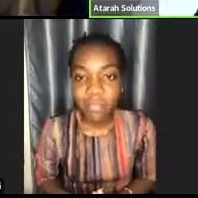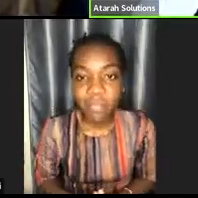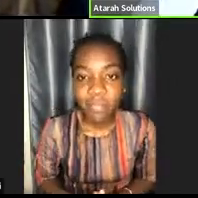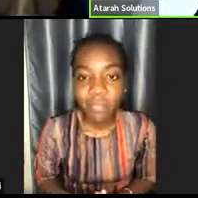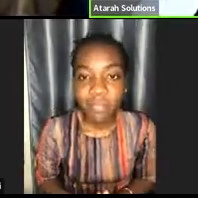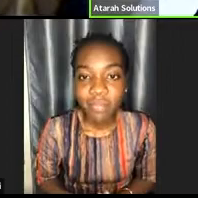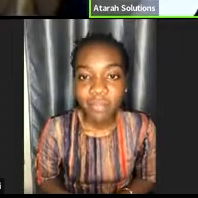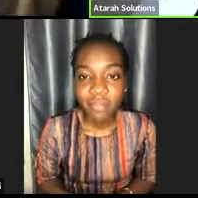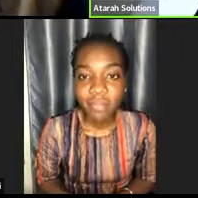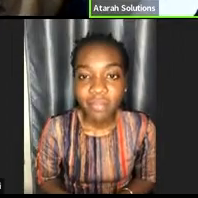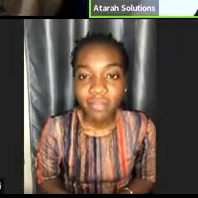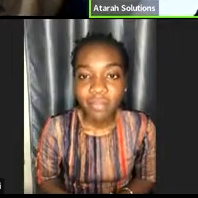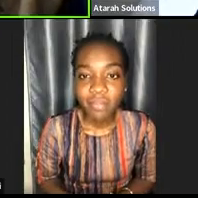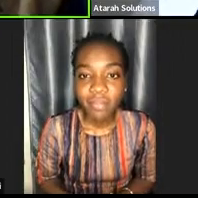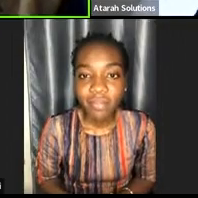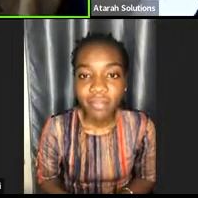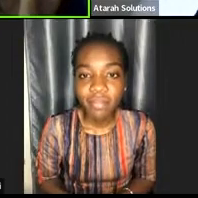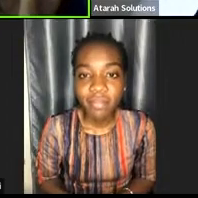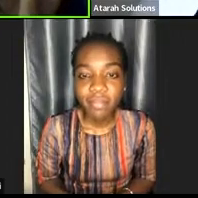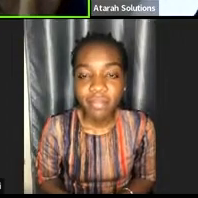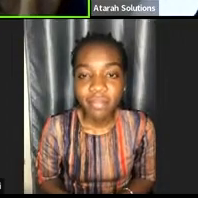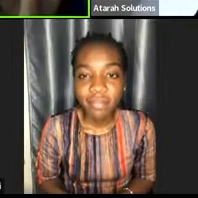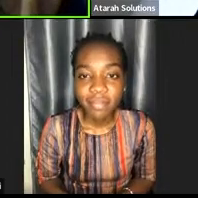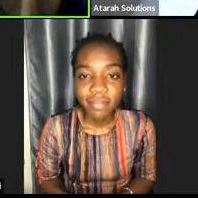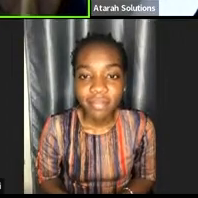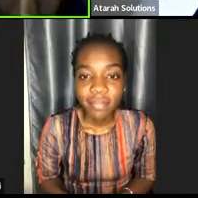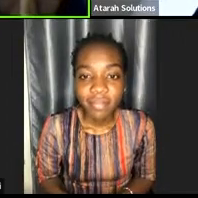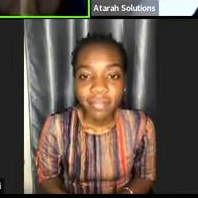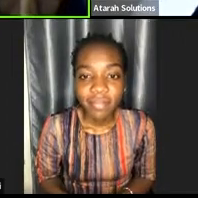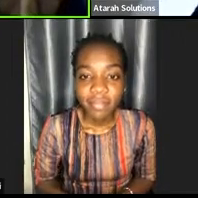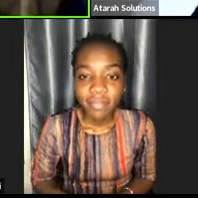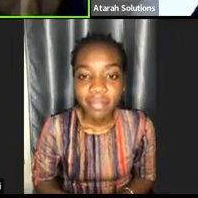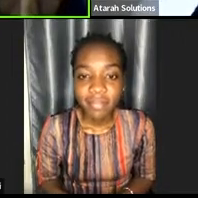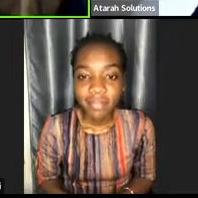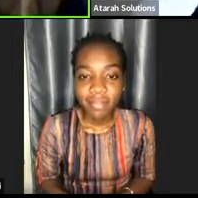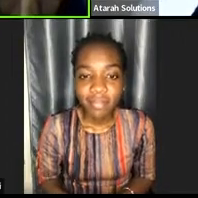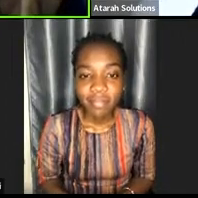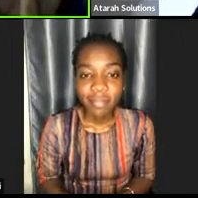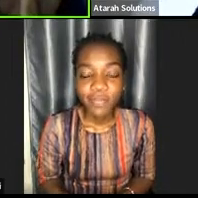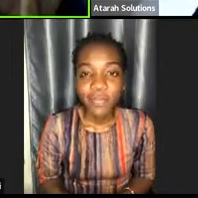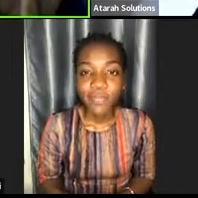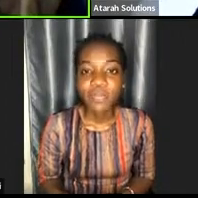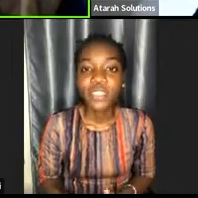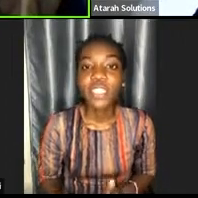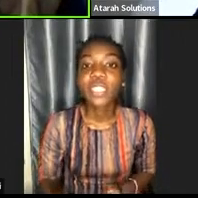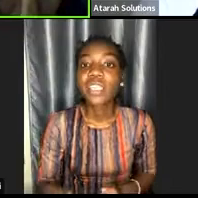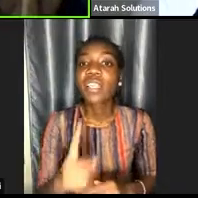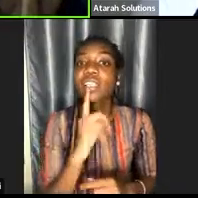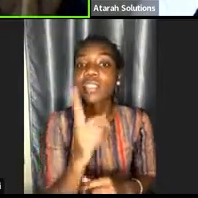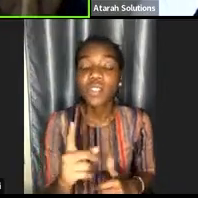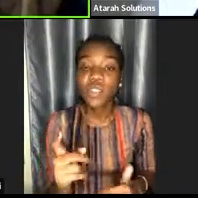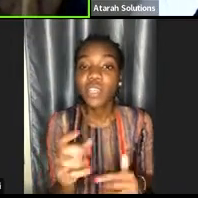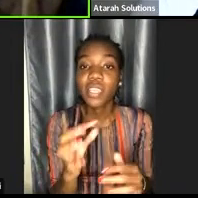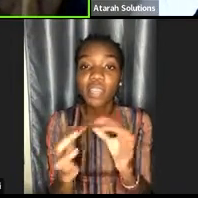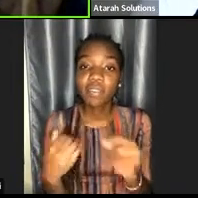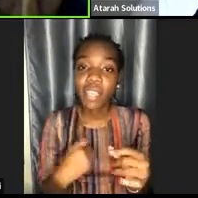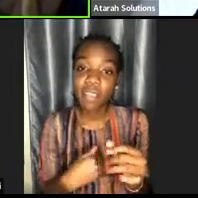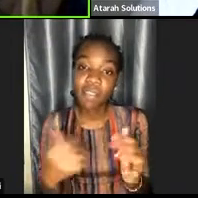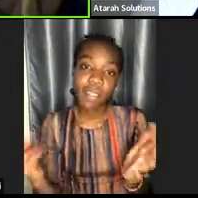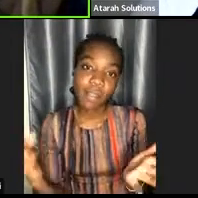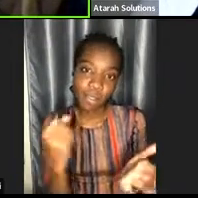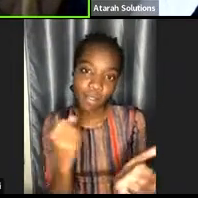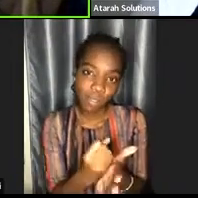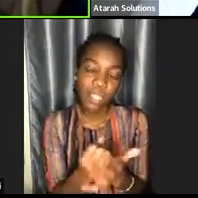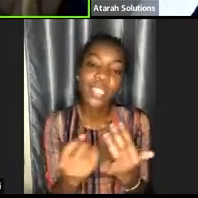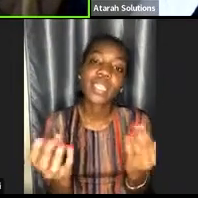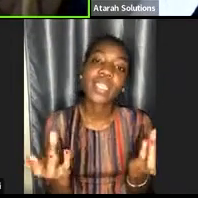ahead. Yeah. Yes. Just finish. So then if your employees are at ease, then